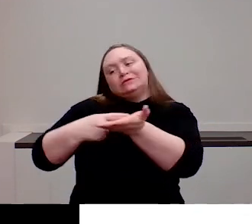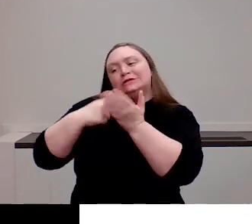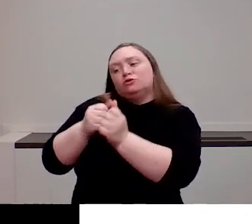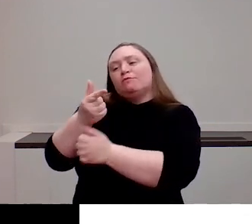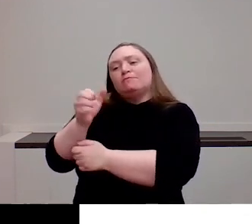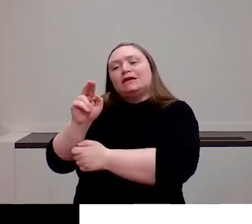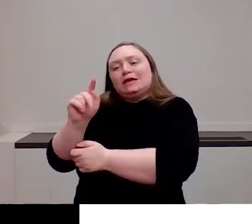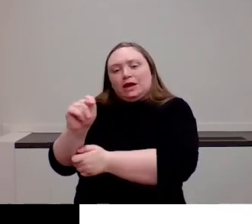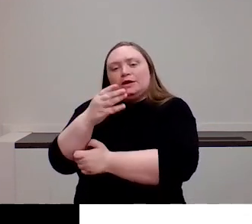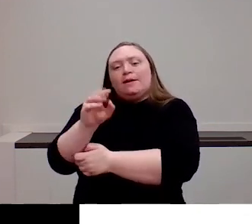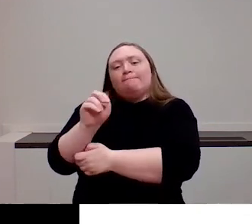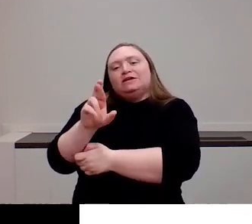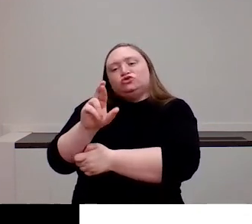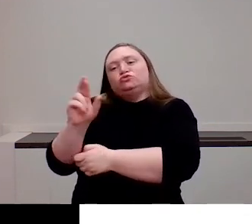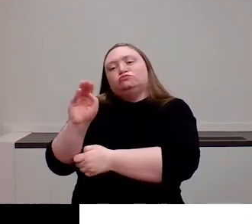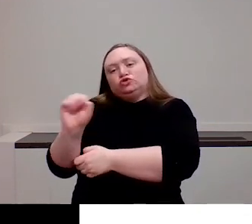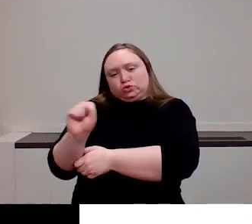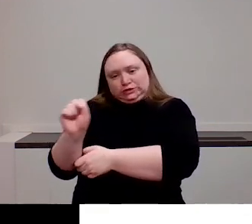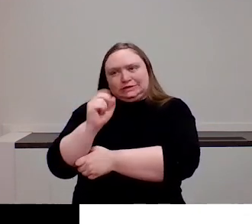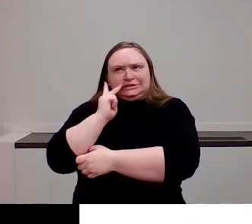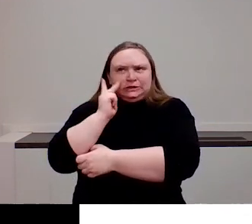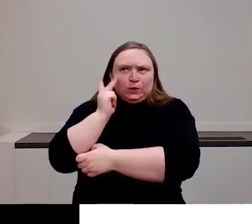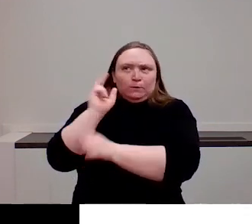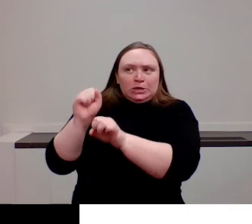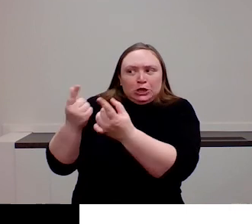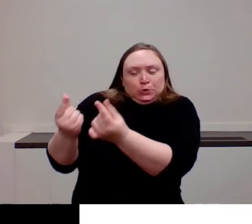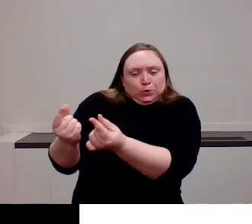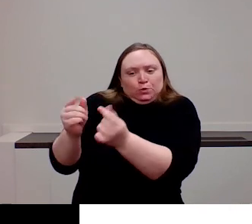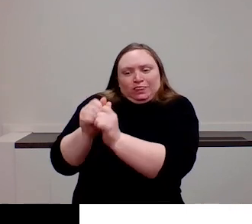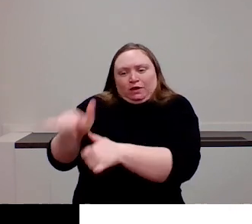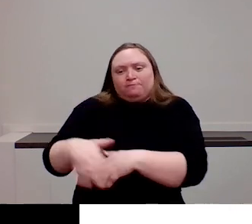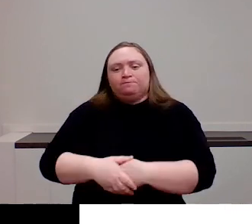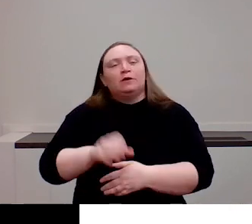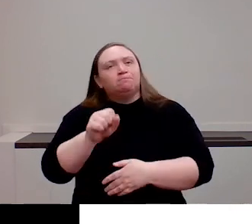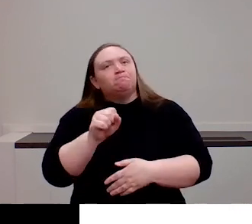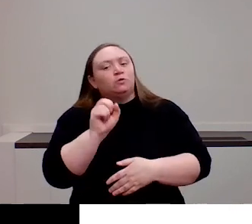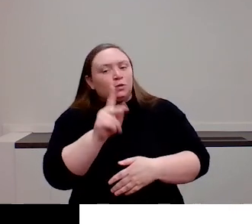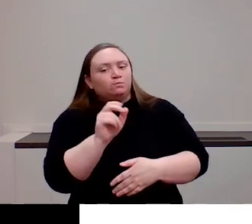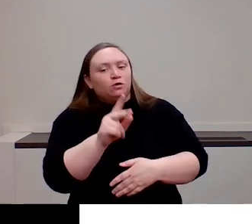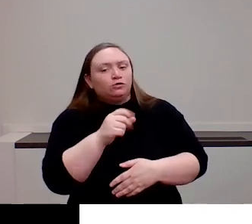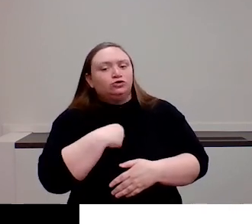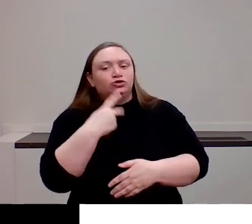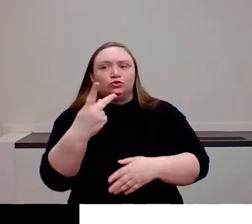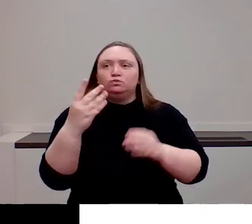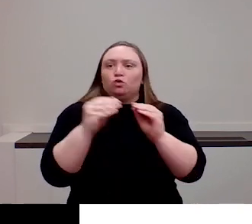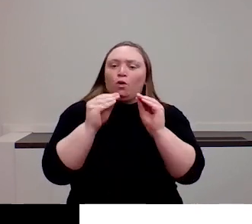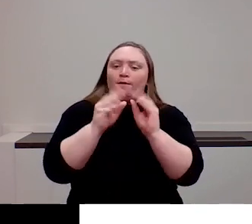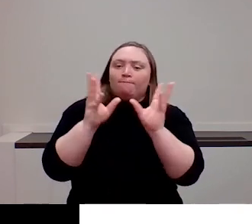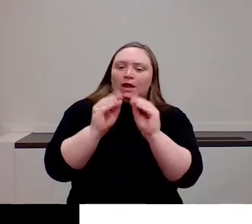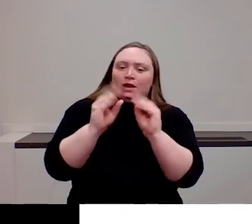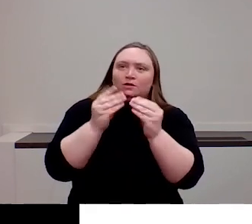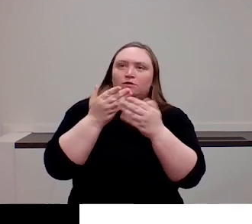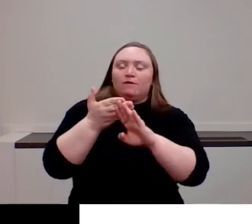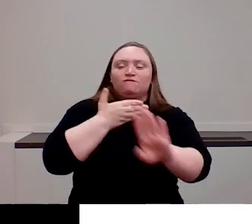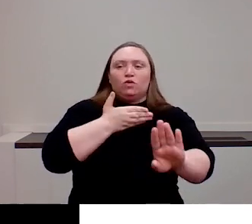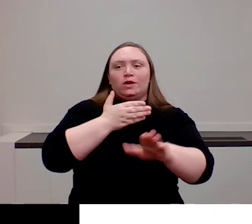Gant and Mr. Steck-Schulte and see what we can do. Certainly give time to do that. There's only 2 more meetings before